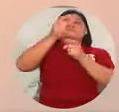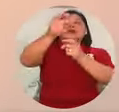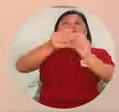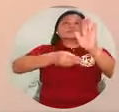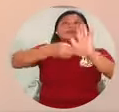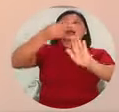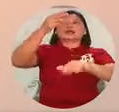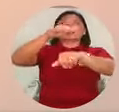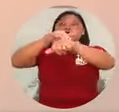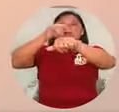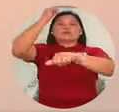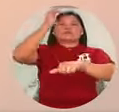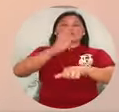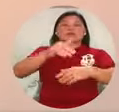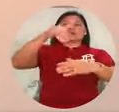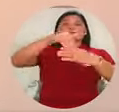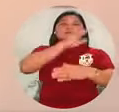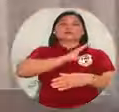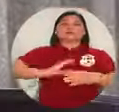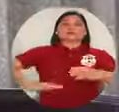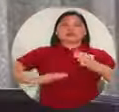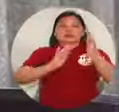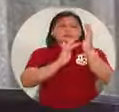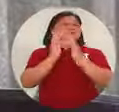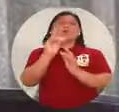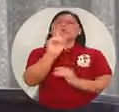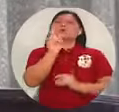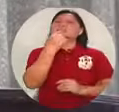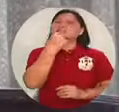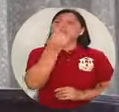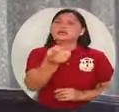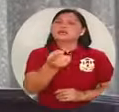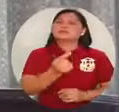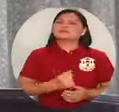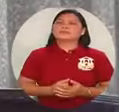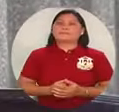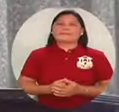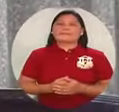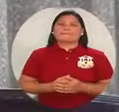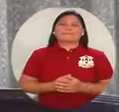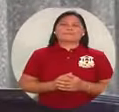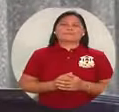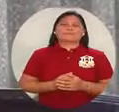of the high calling of God in Christ Jesus." What he's saying here,